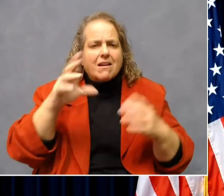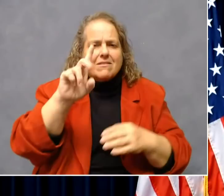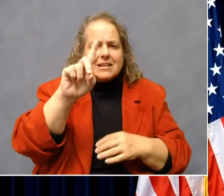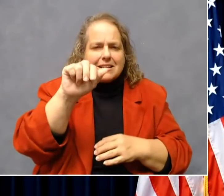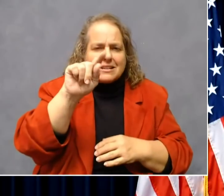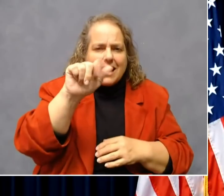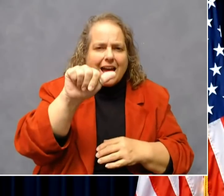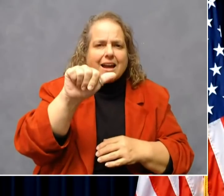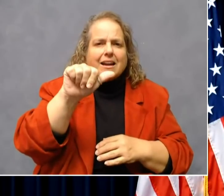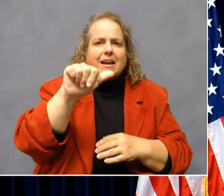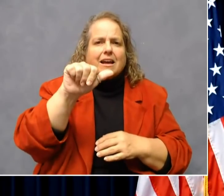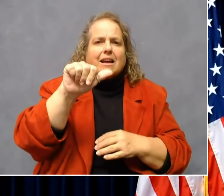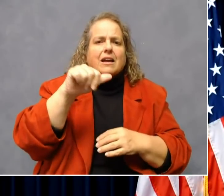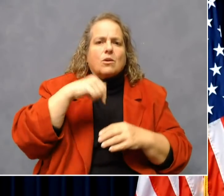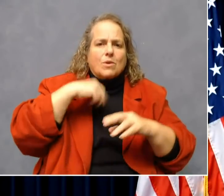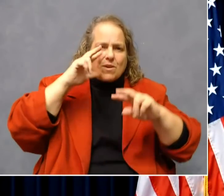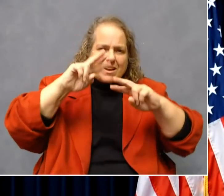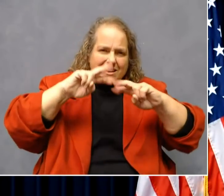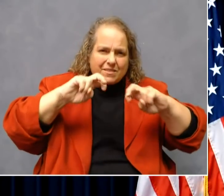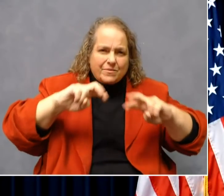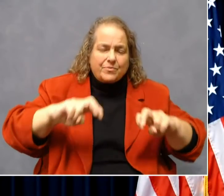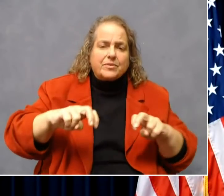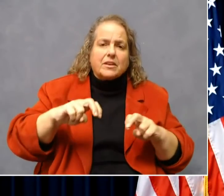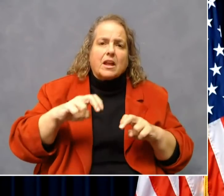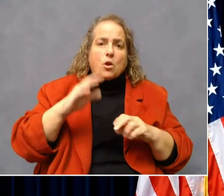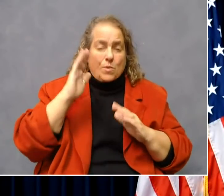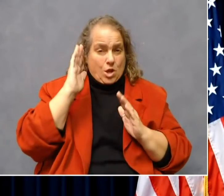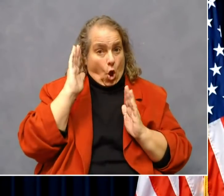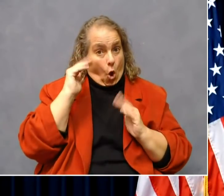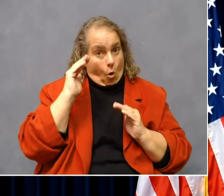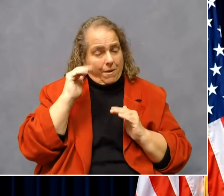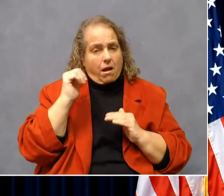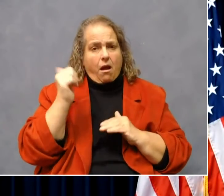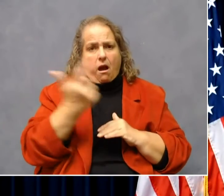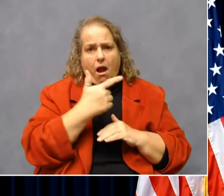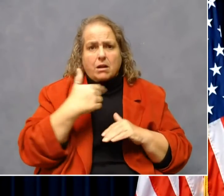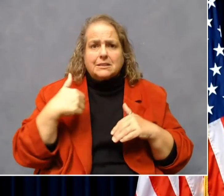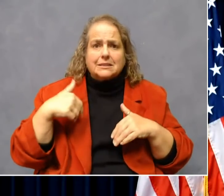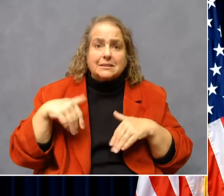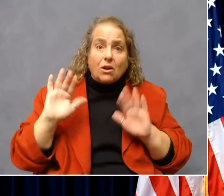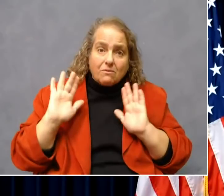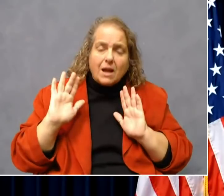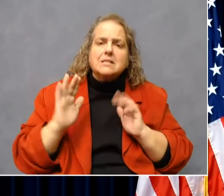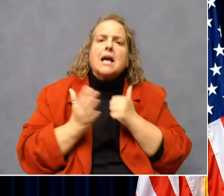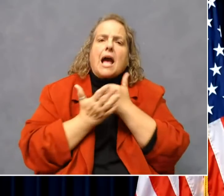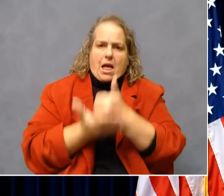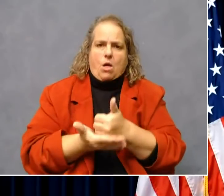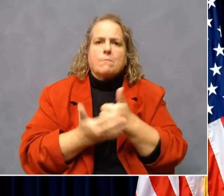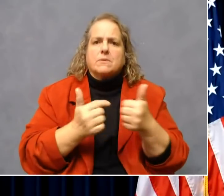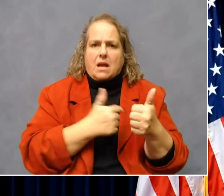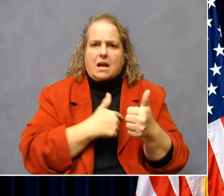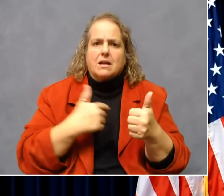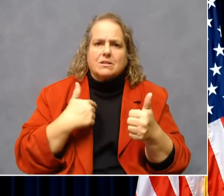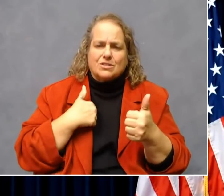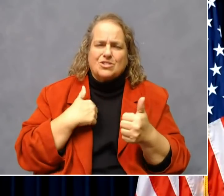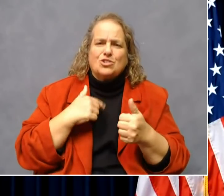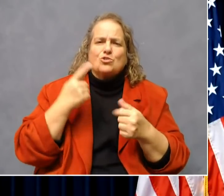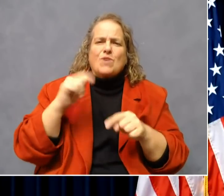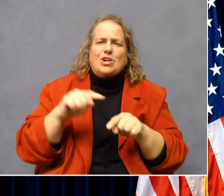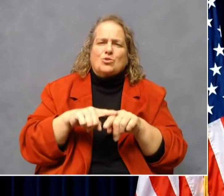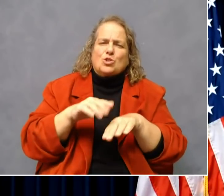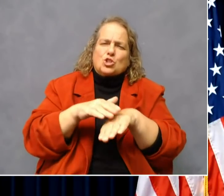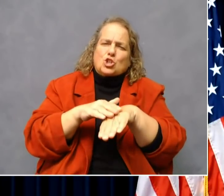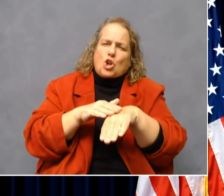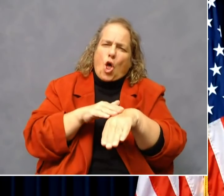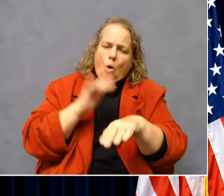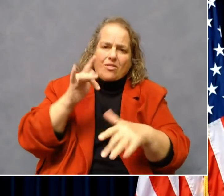these sacrifices that everybody's making slow down the virus and buy us more time to get the vaccine out, especially to those